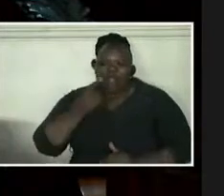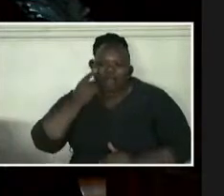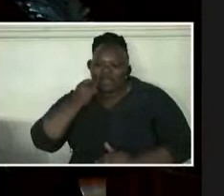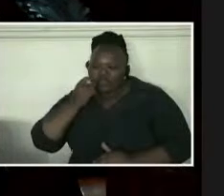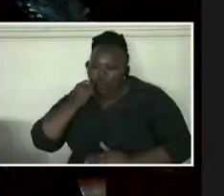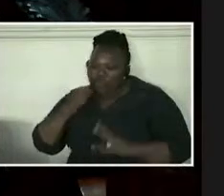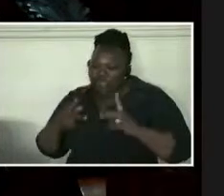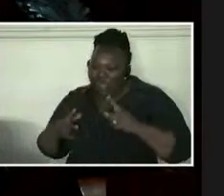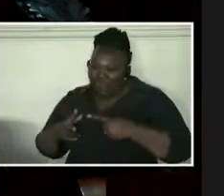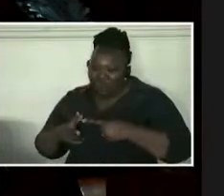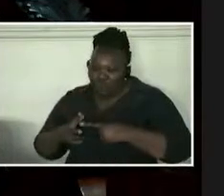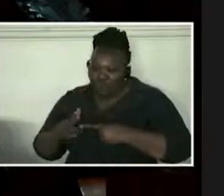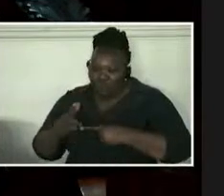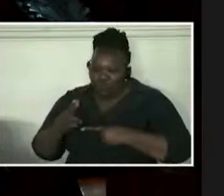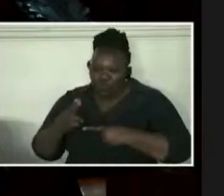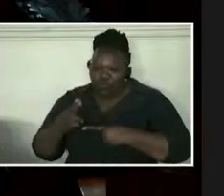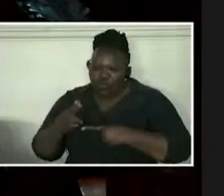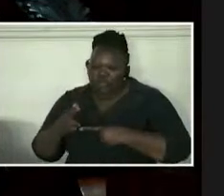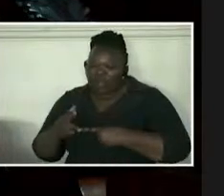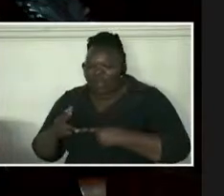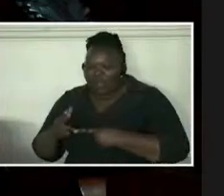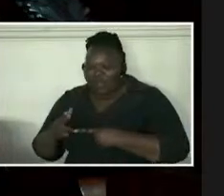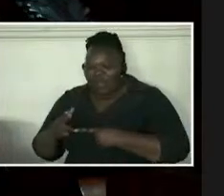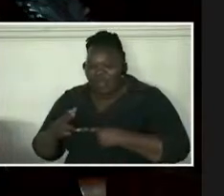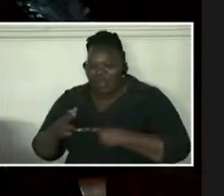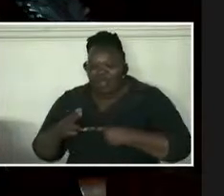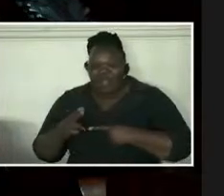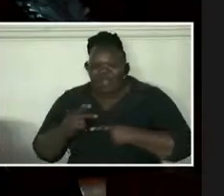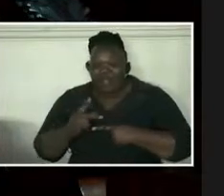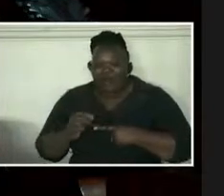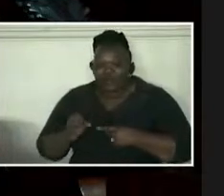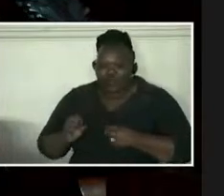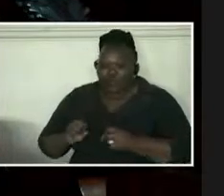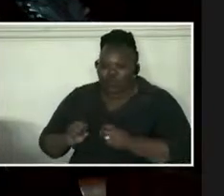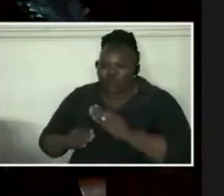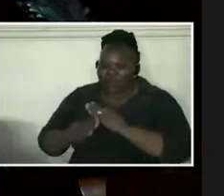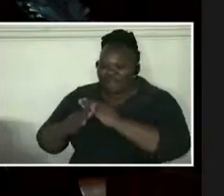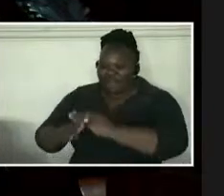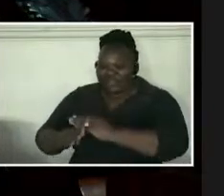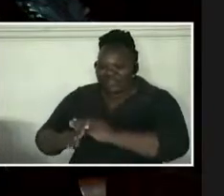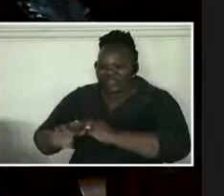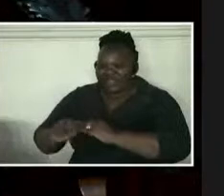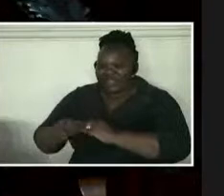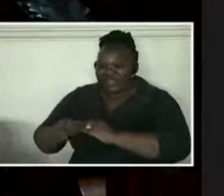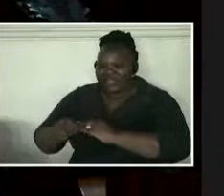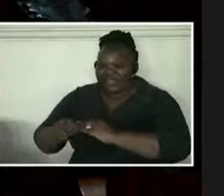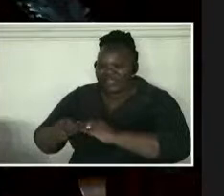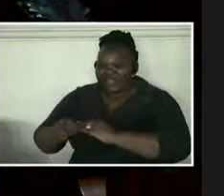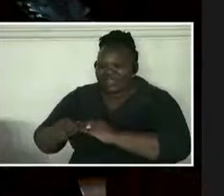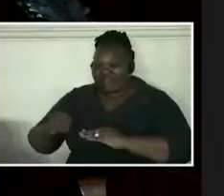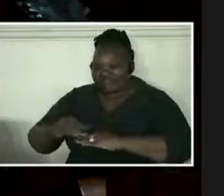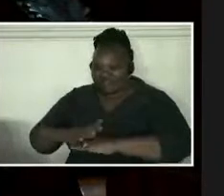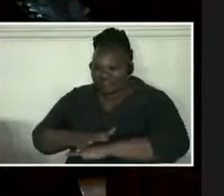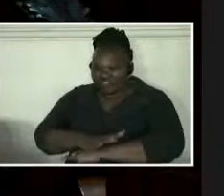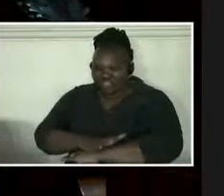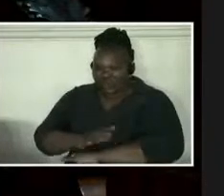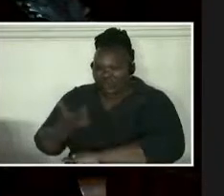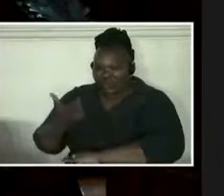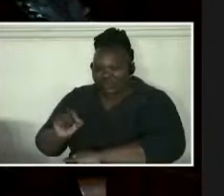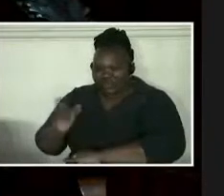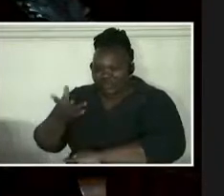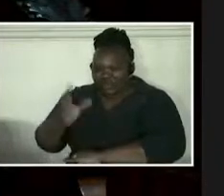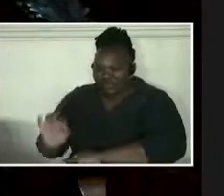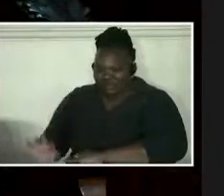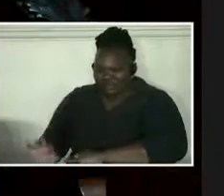circumcised and it is safe and prevents hiv infection by up to 60 percent let me speak